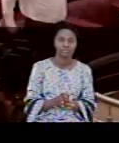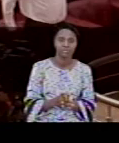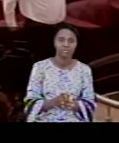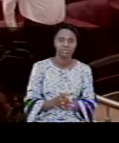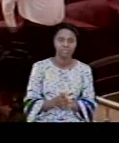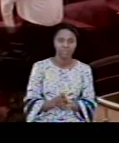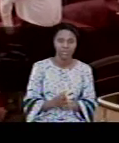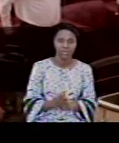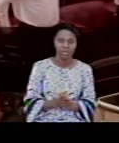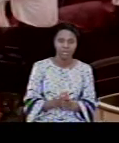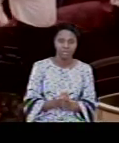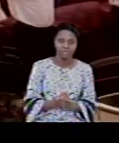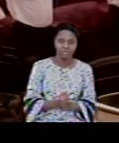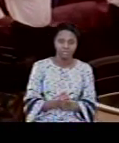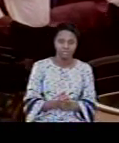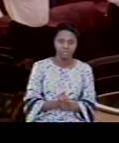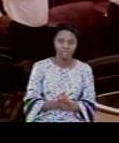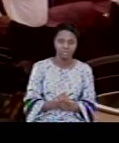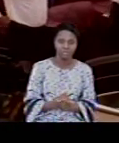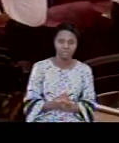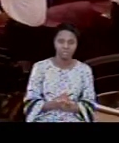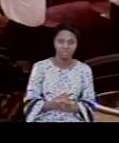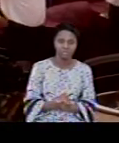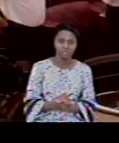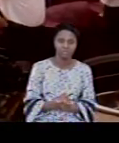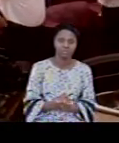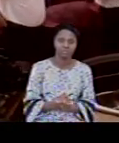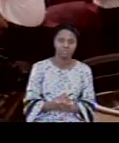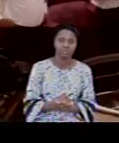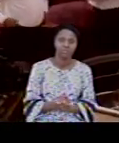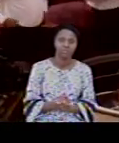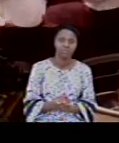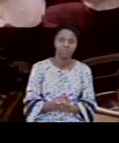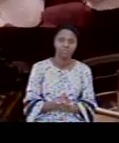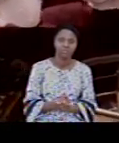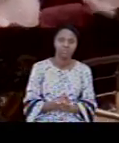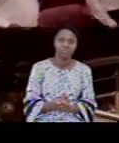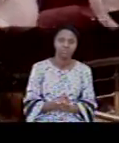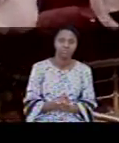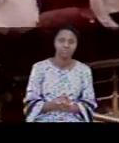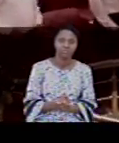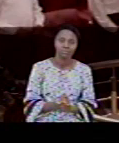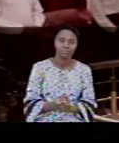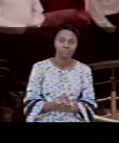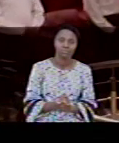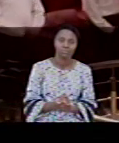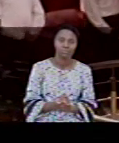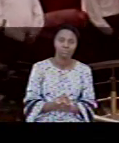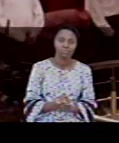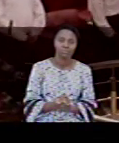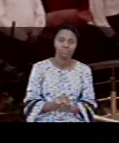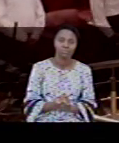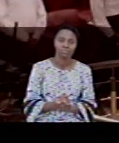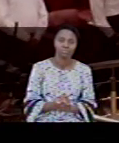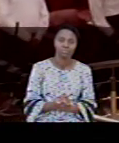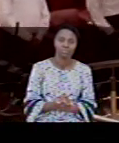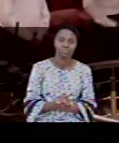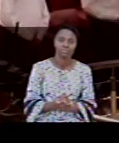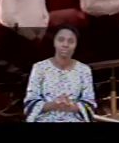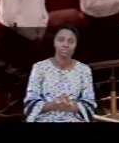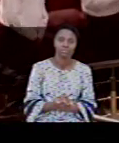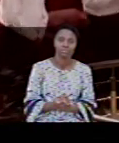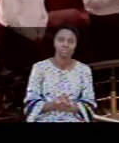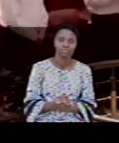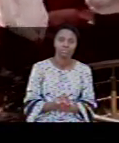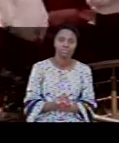my blessed Redeemer. I think of him all the day long. I sing, for I cannot be silent. His love is